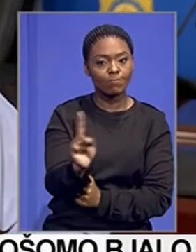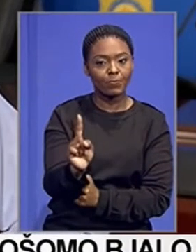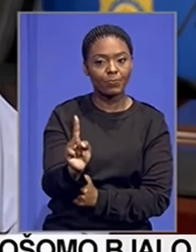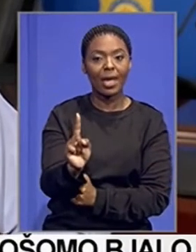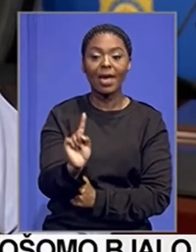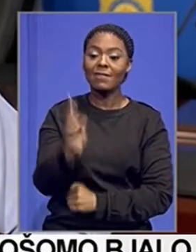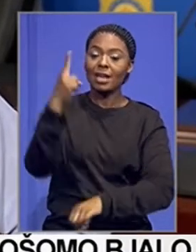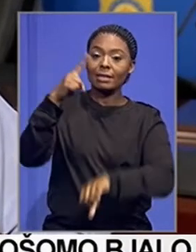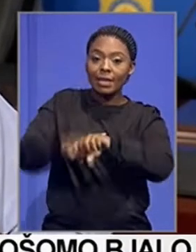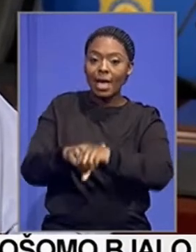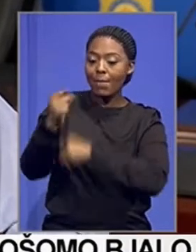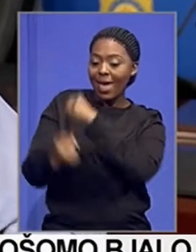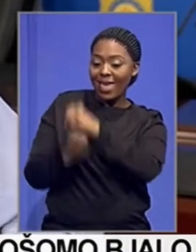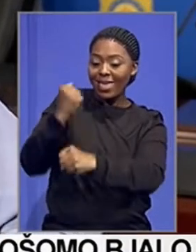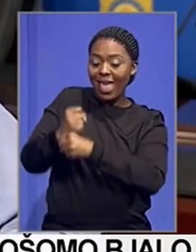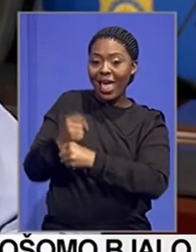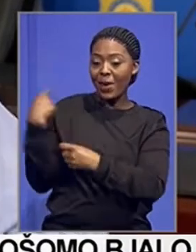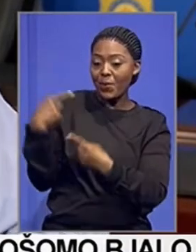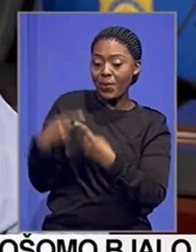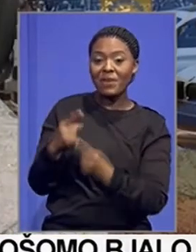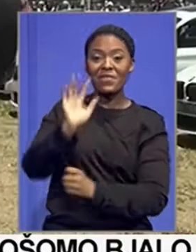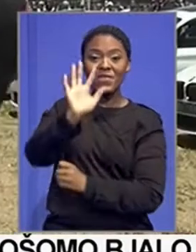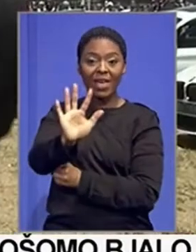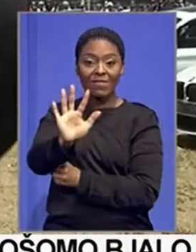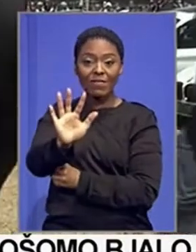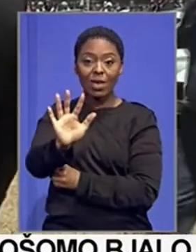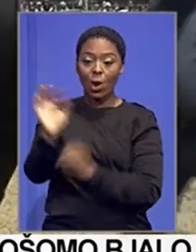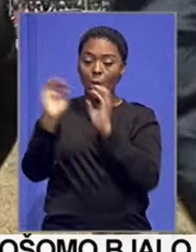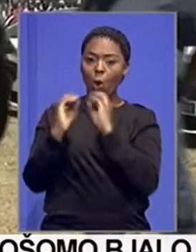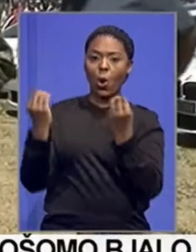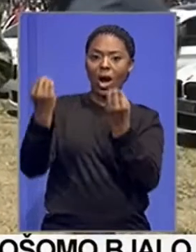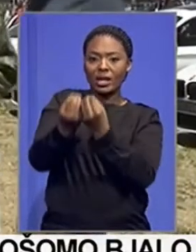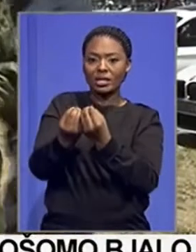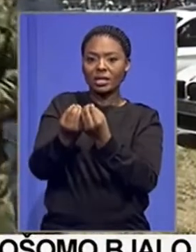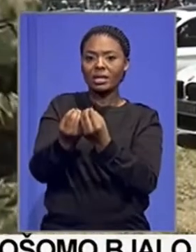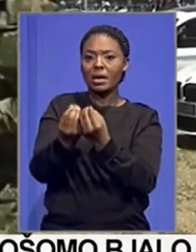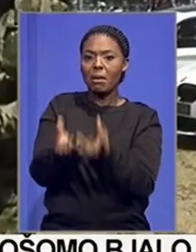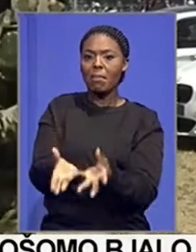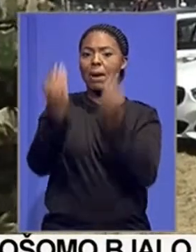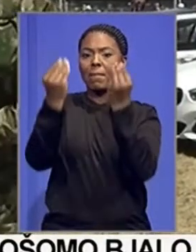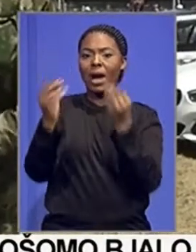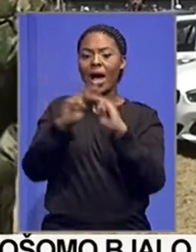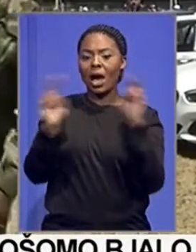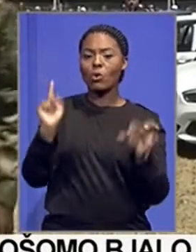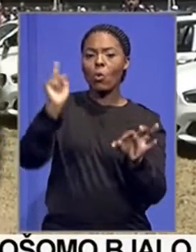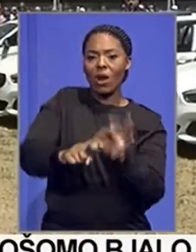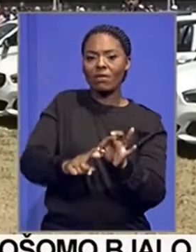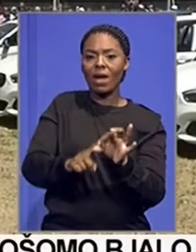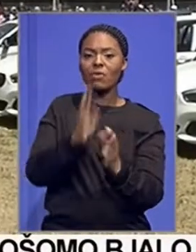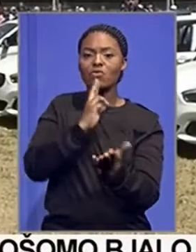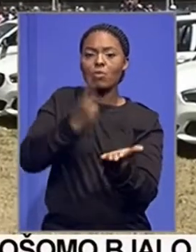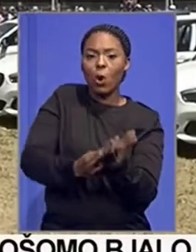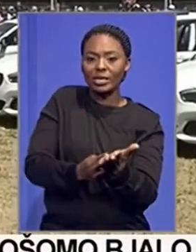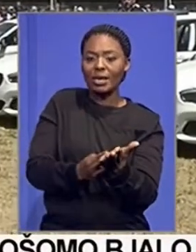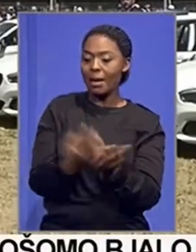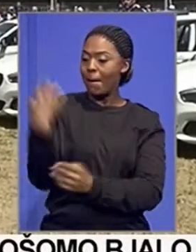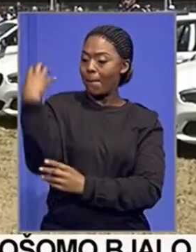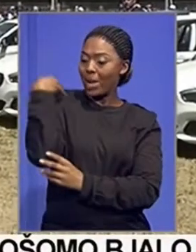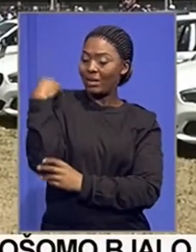time in 5 years, the organization has received an unqualified report. The minister is